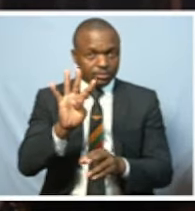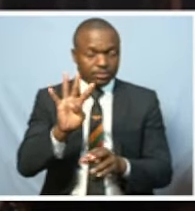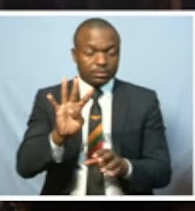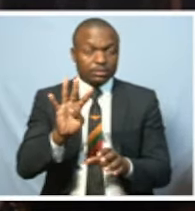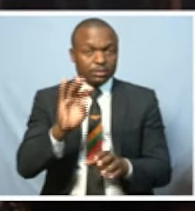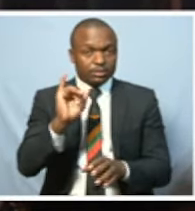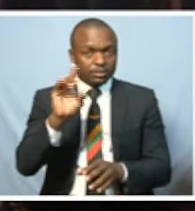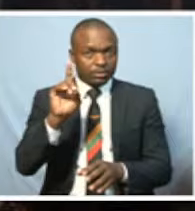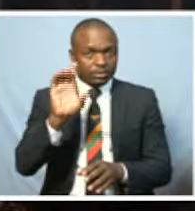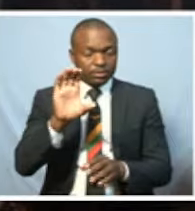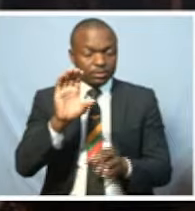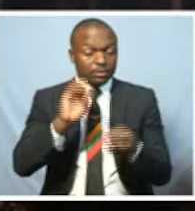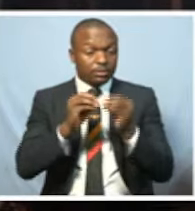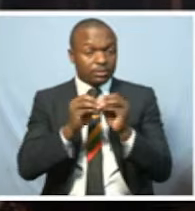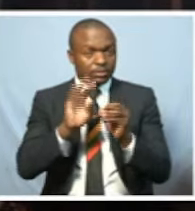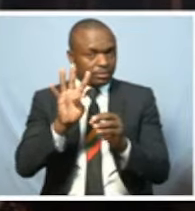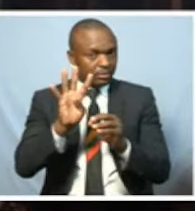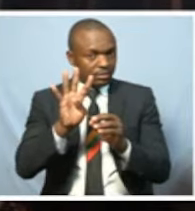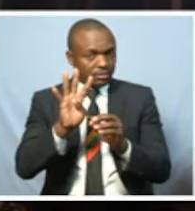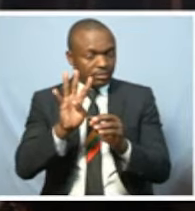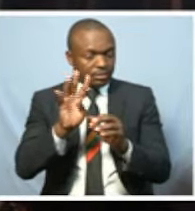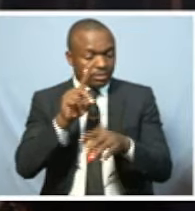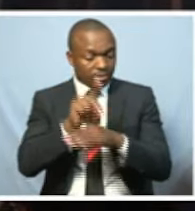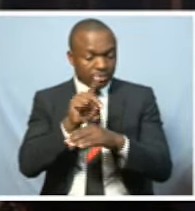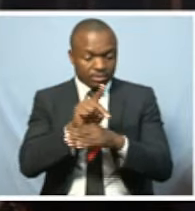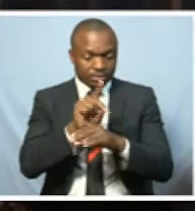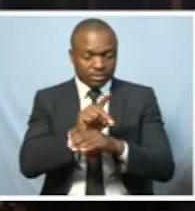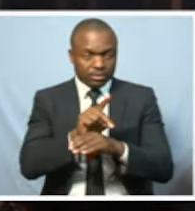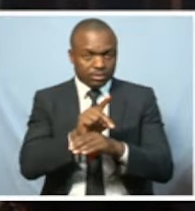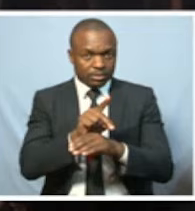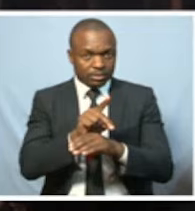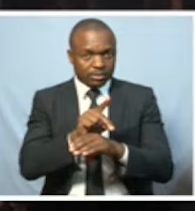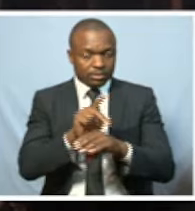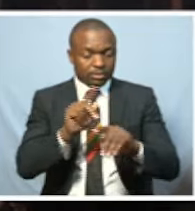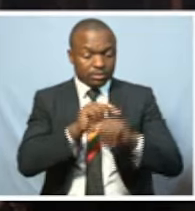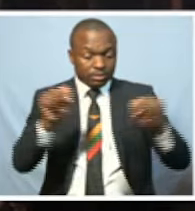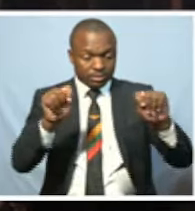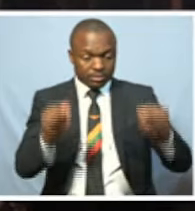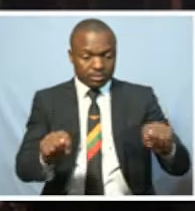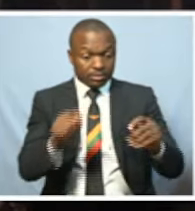IPC number 4 on the project ledger. This IPC